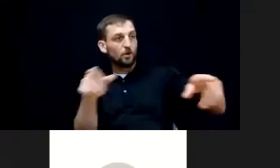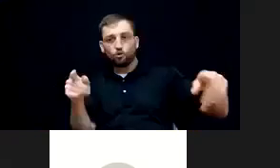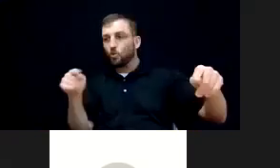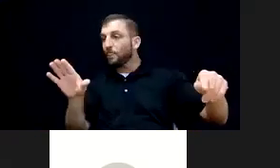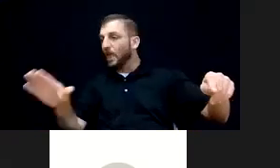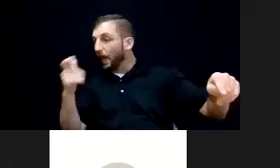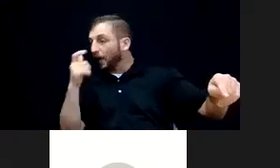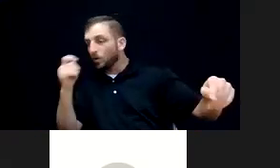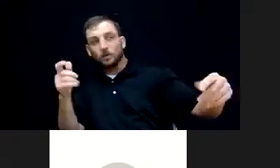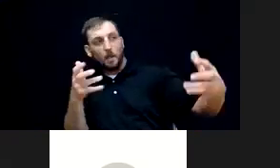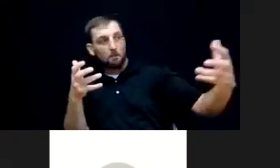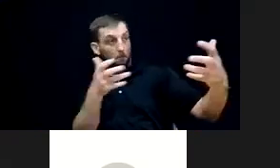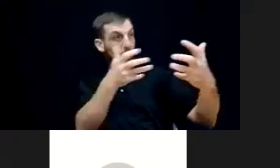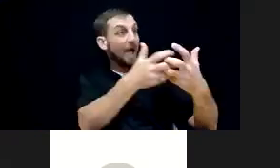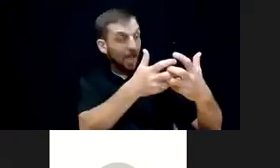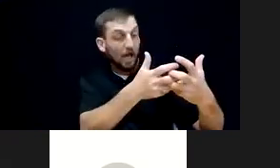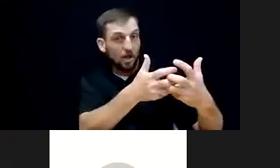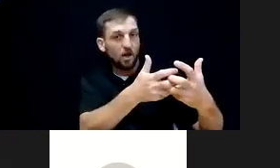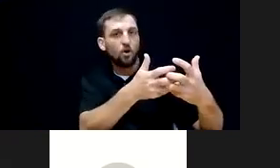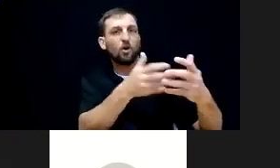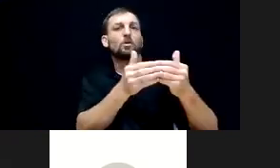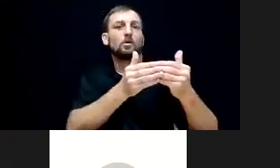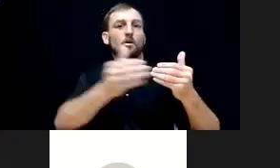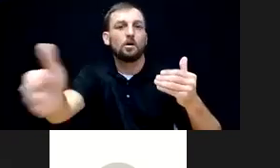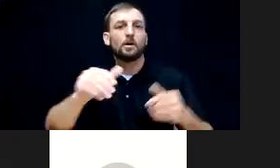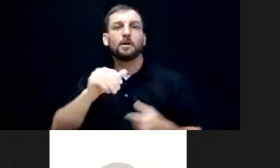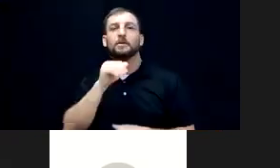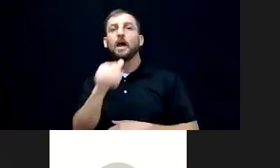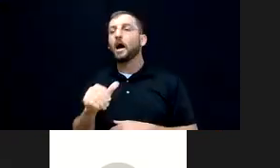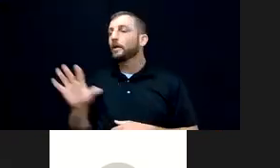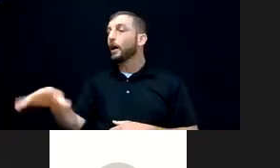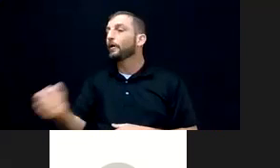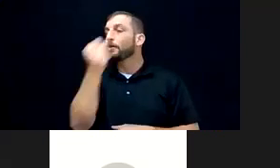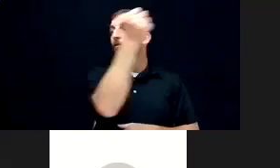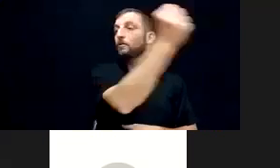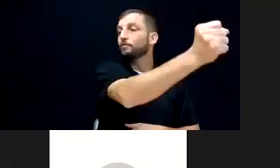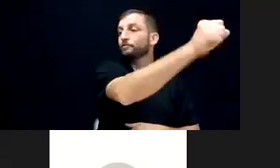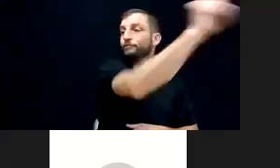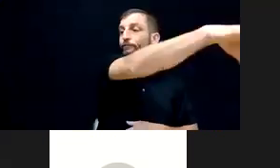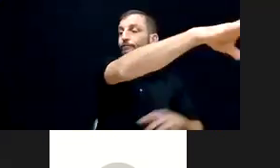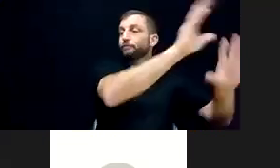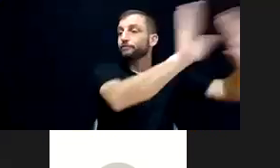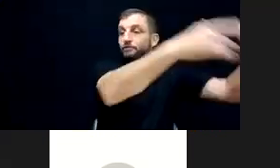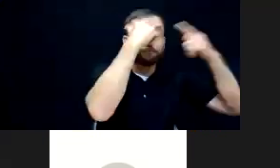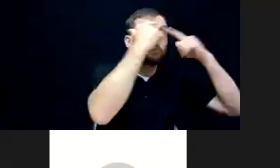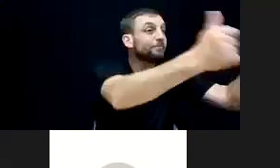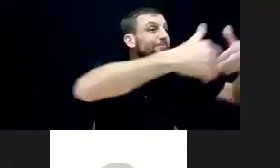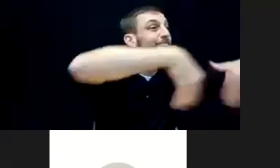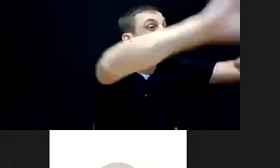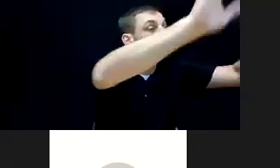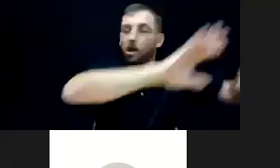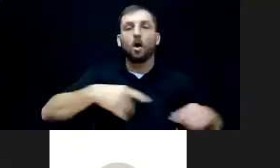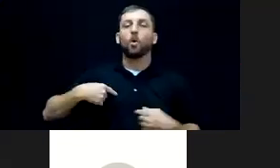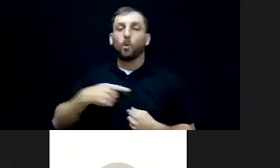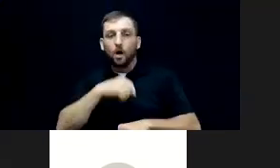from there. We don't just drop them off and say you're on your own. We do work with them. We have a transition specialist,